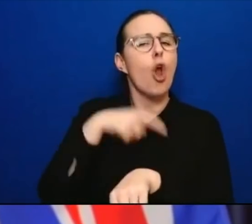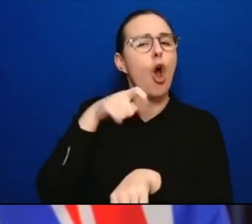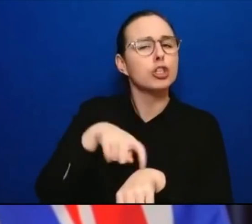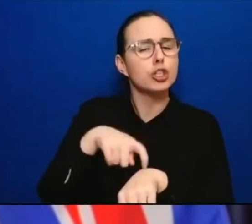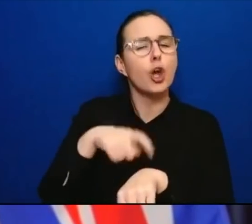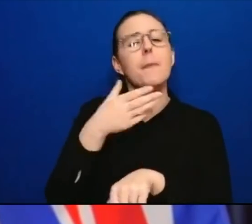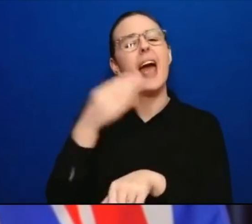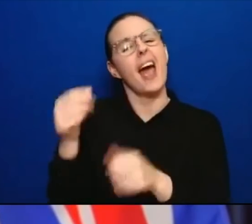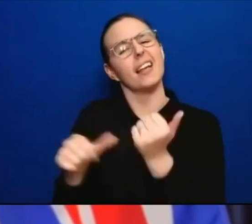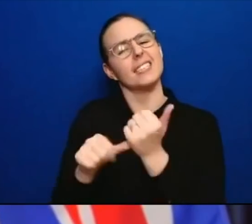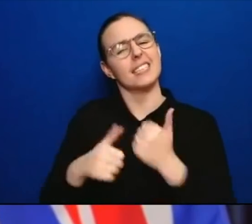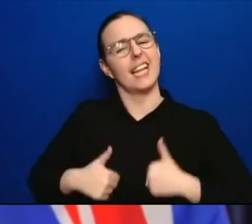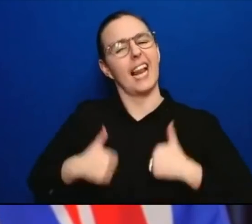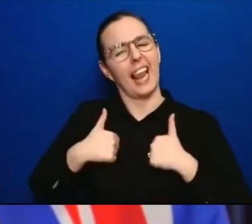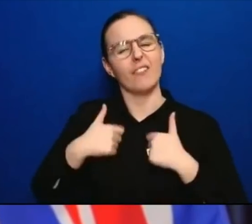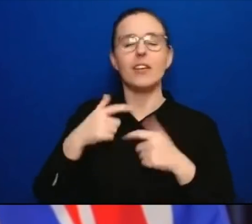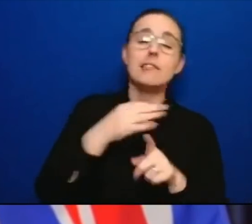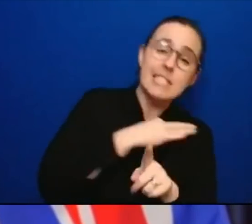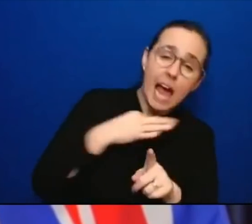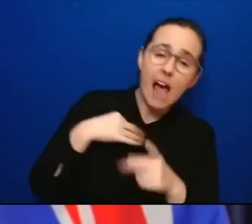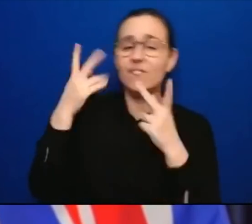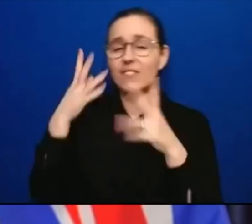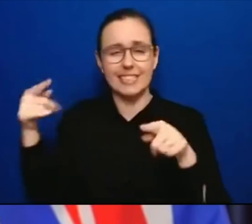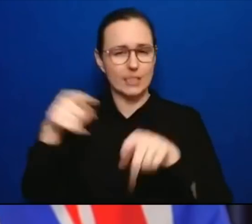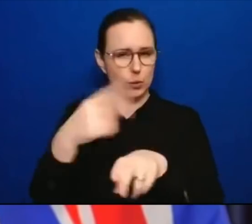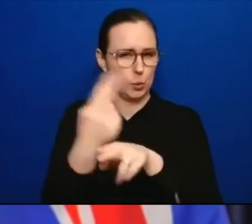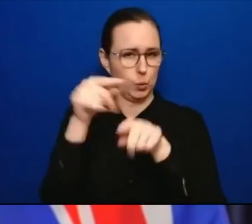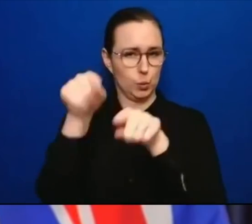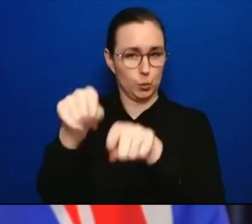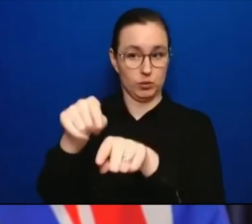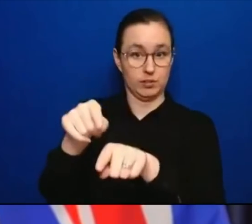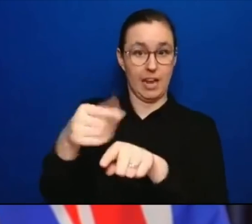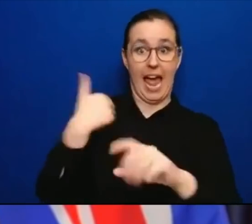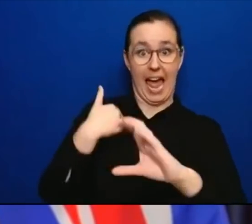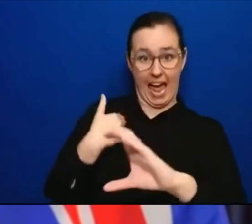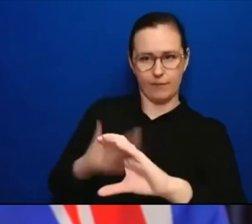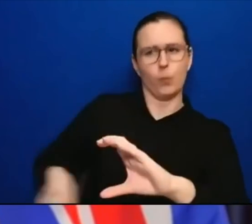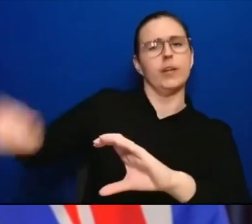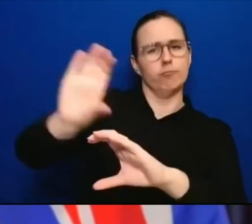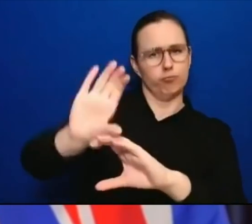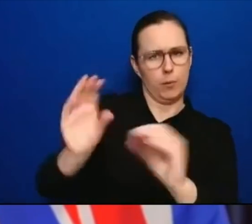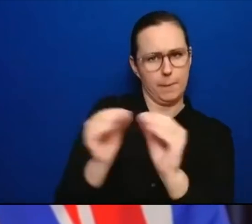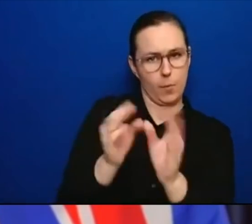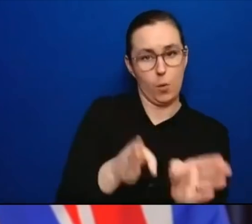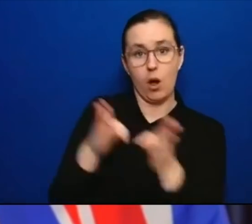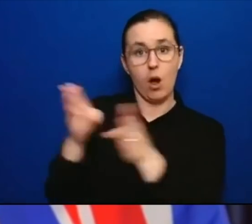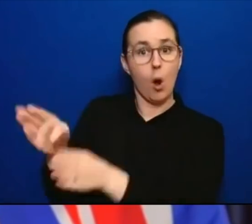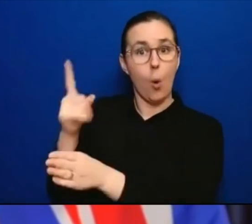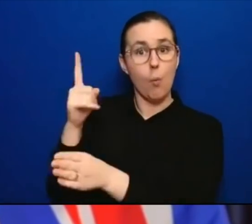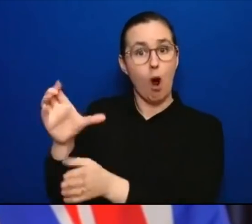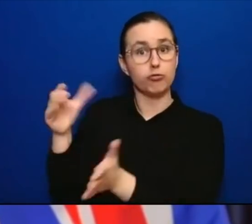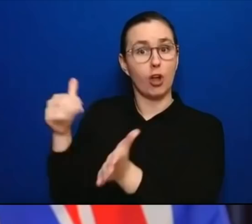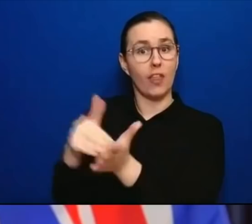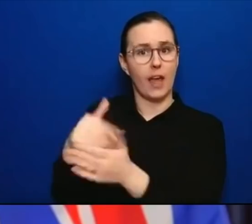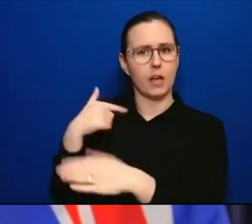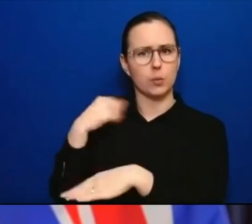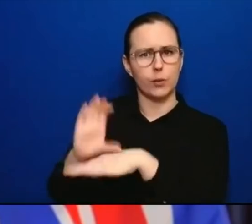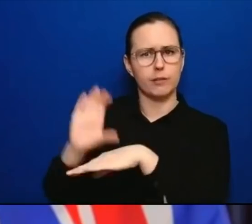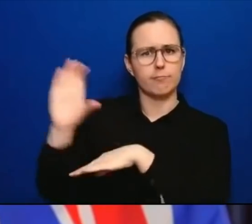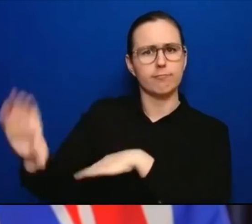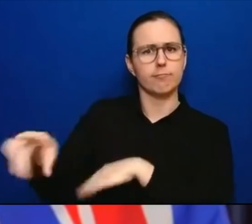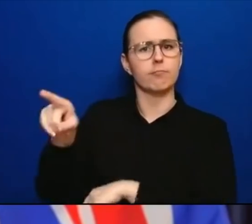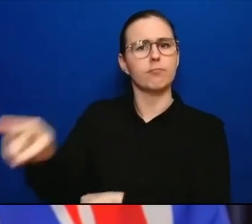long-term care and assisted living. That's part of our continuing effort, in addition to existing supply. 100,000 to